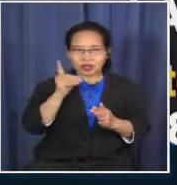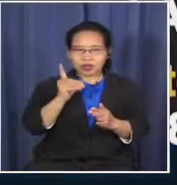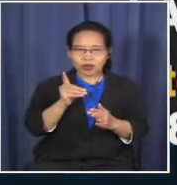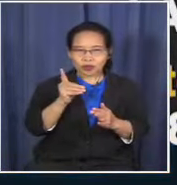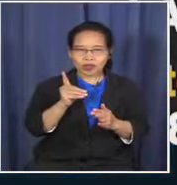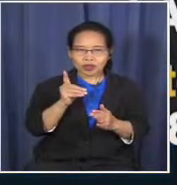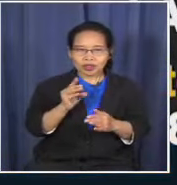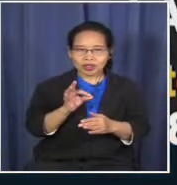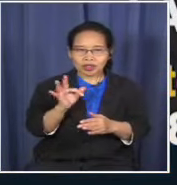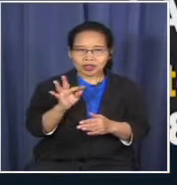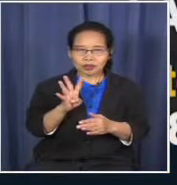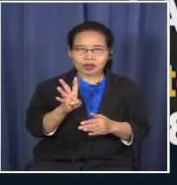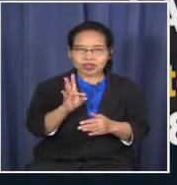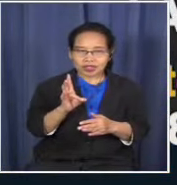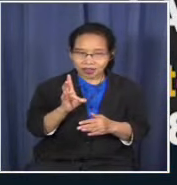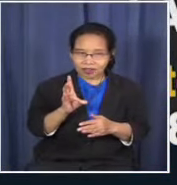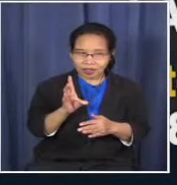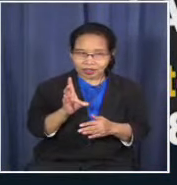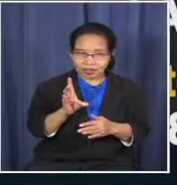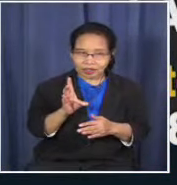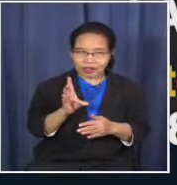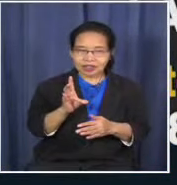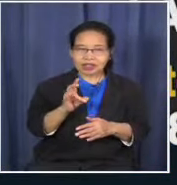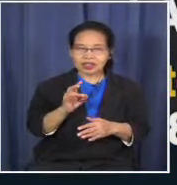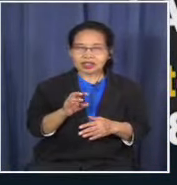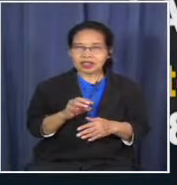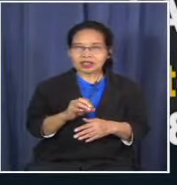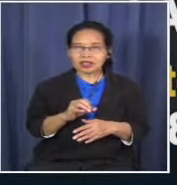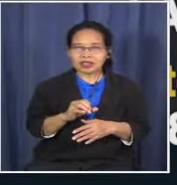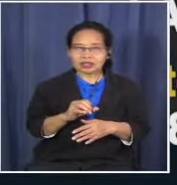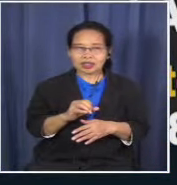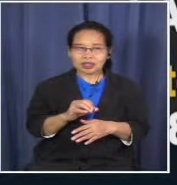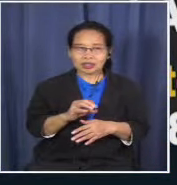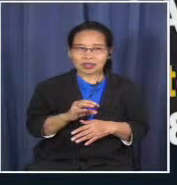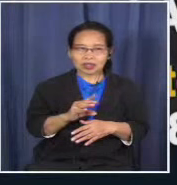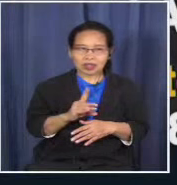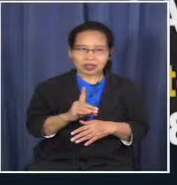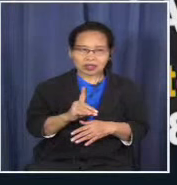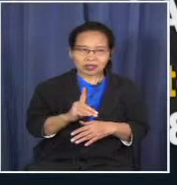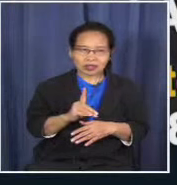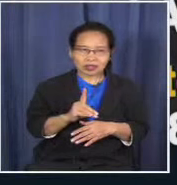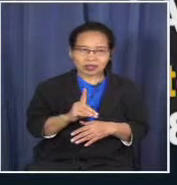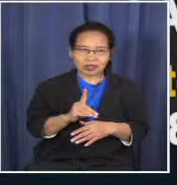Dead Sea Scrolls, these were animal hide